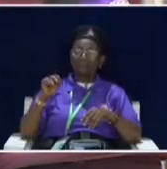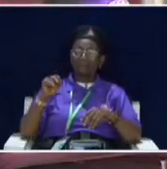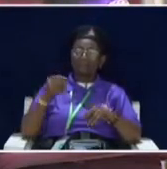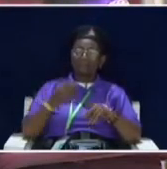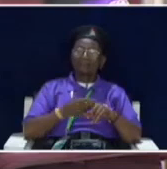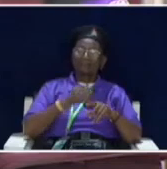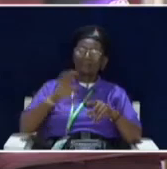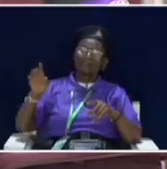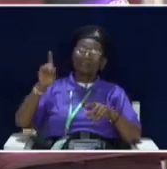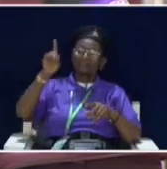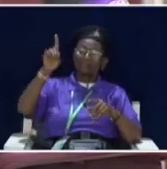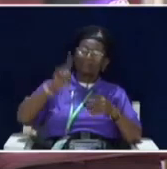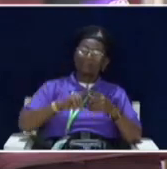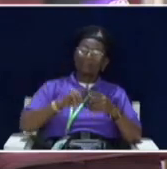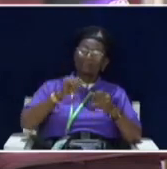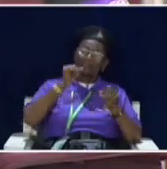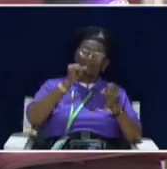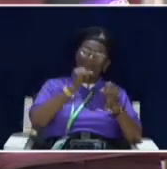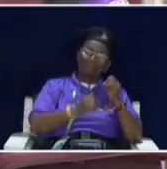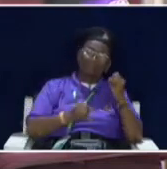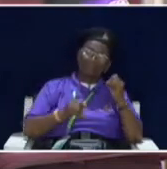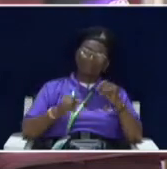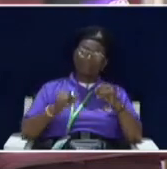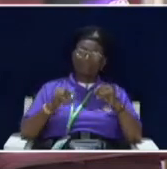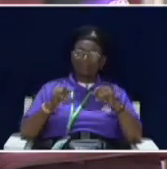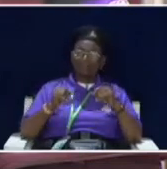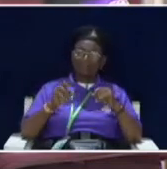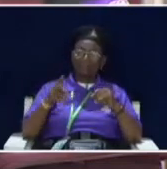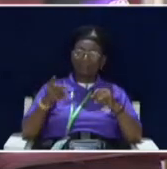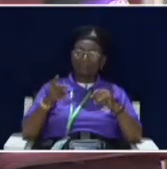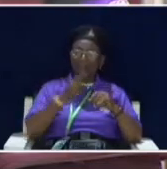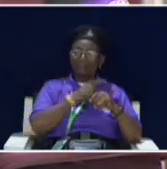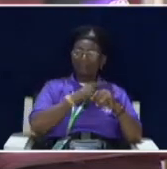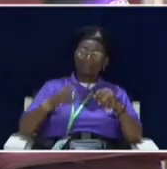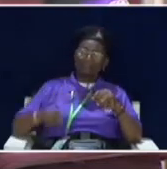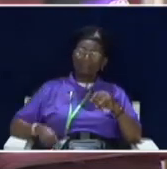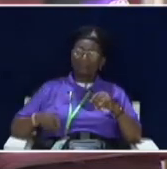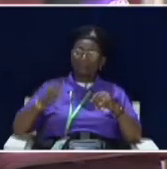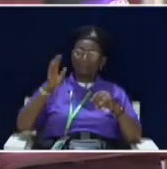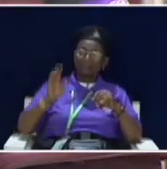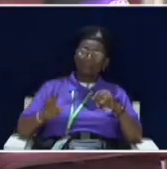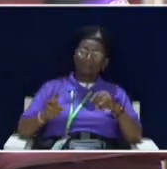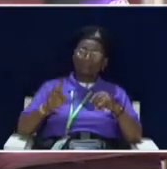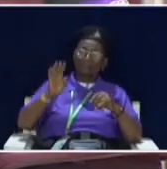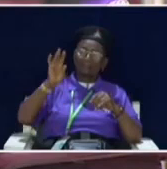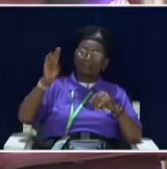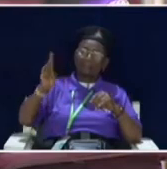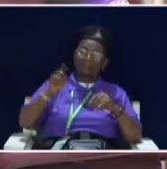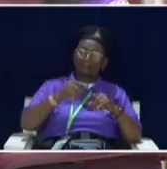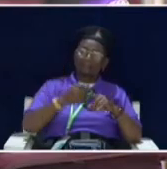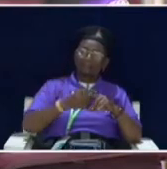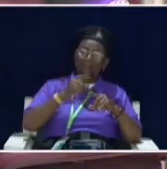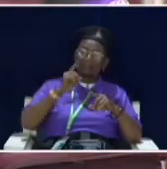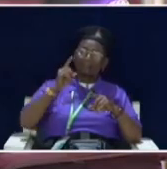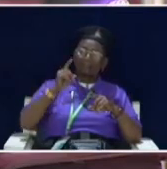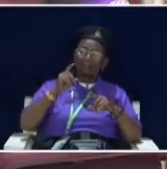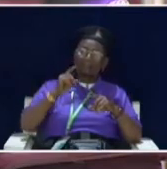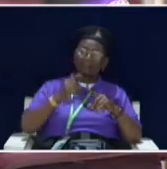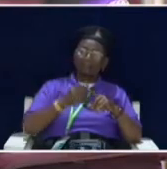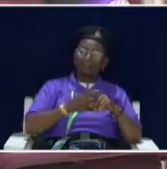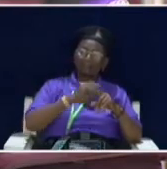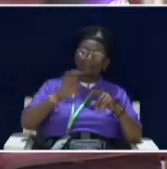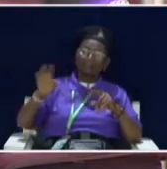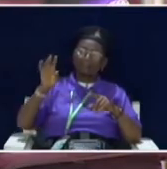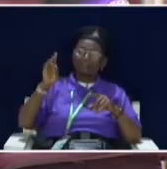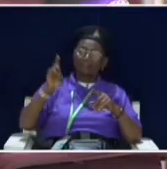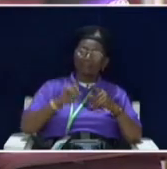From verse 1 to the end. I say, kini de ipari. 2 Kings chapter 7 from verse 1 to the end. Iwe oba keji ori ikeje. I say, kini